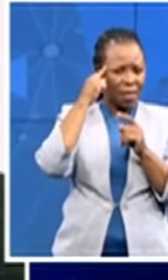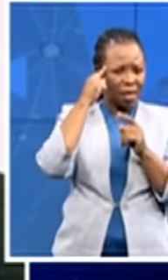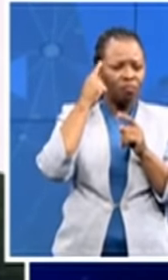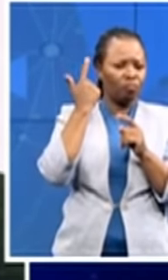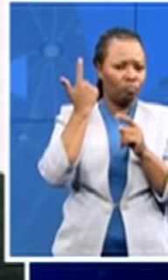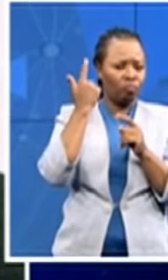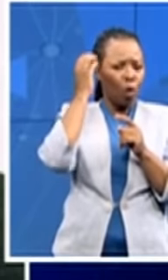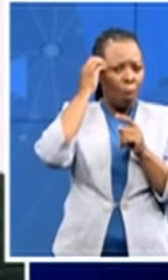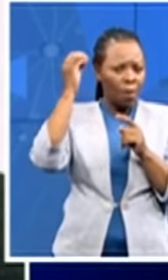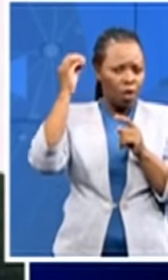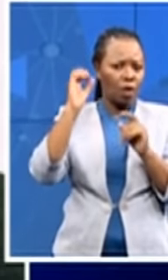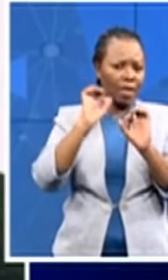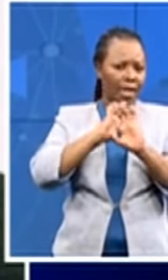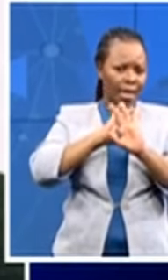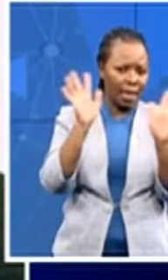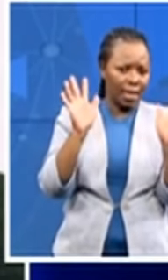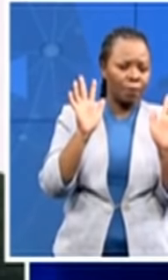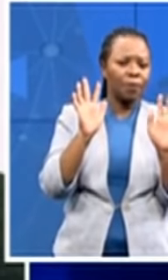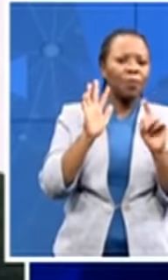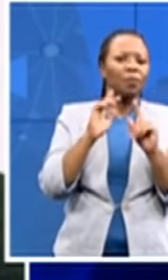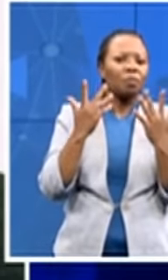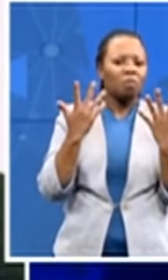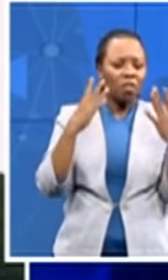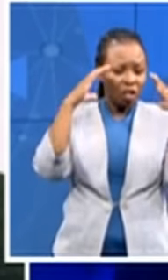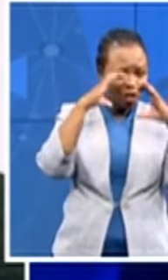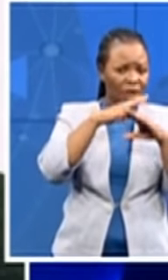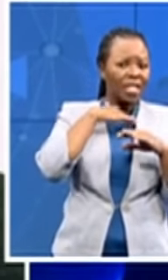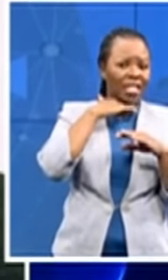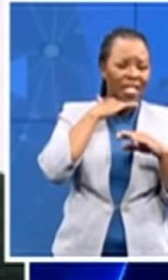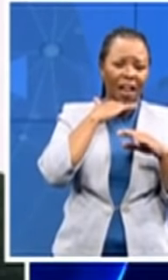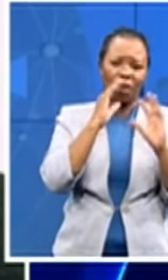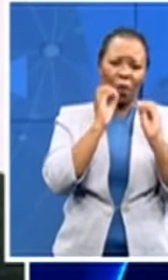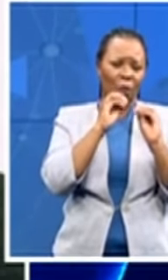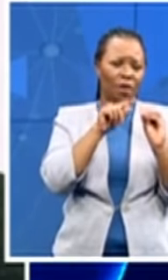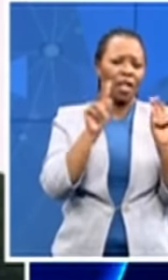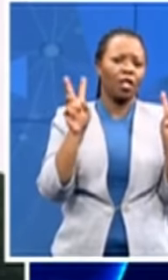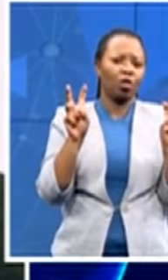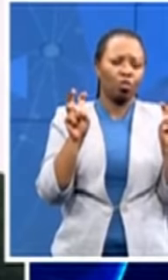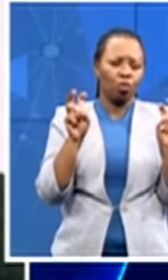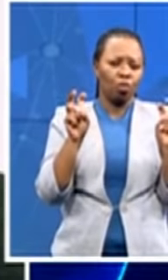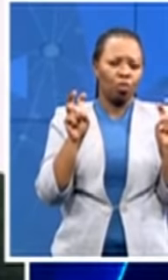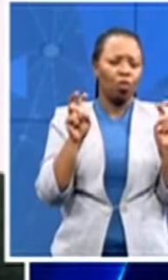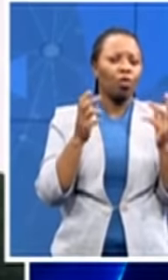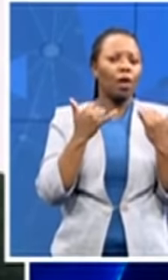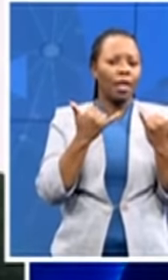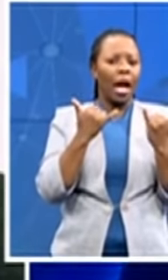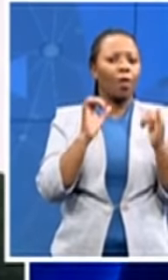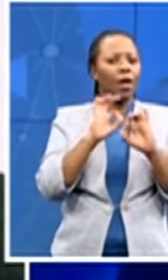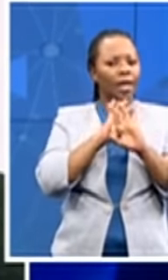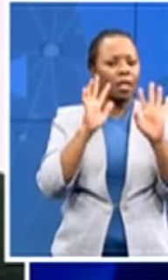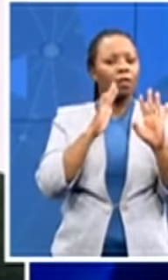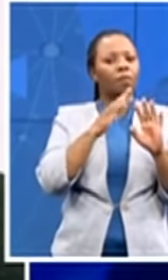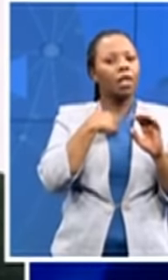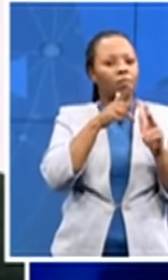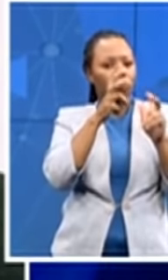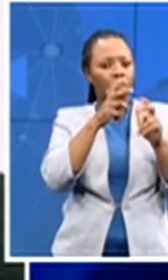sufficient focus on that issue. And it ought to change the decision. I was listening to my colleague who was giving an opinion